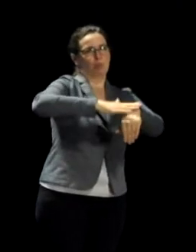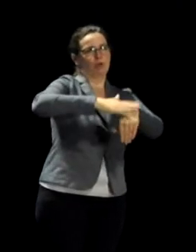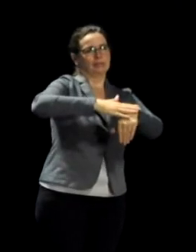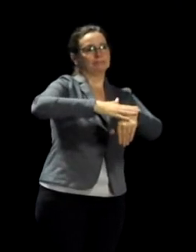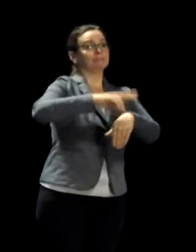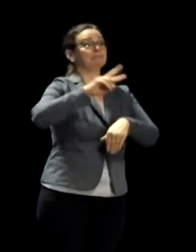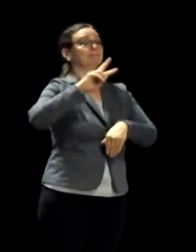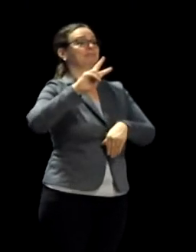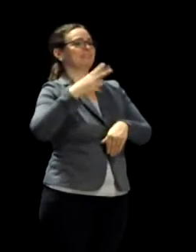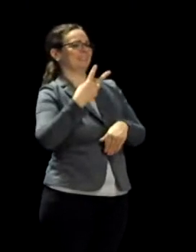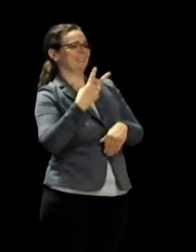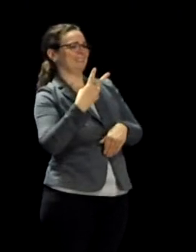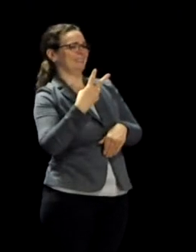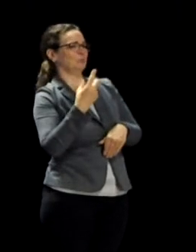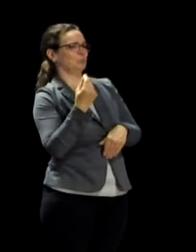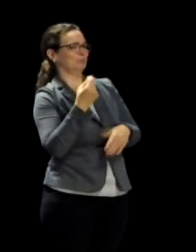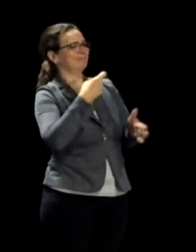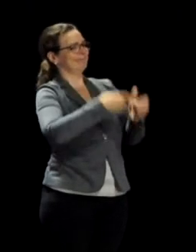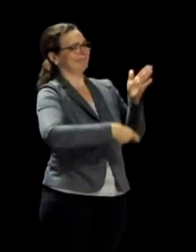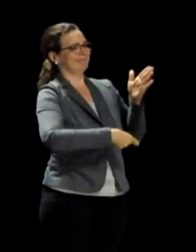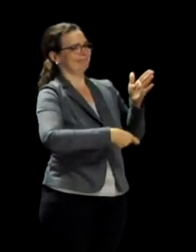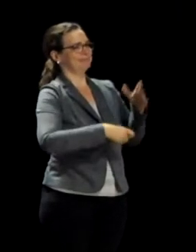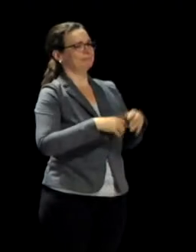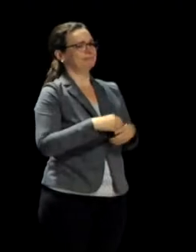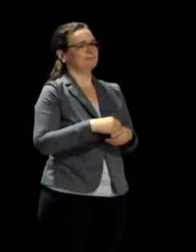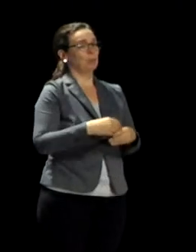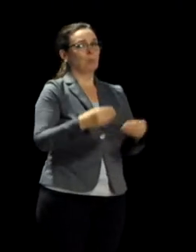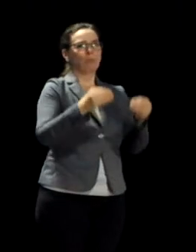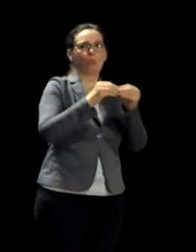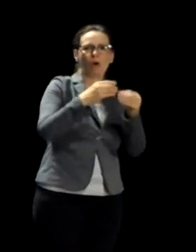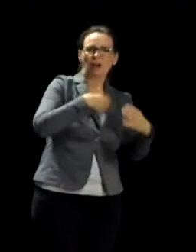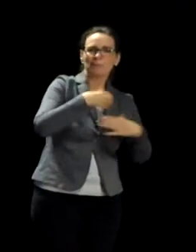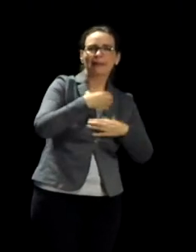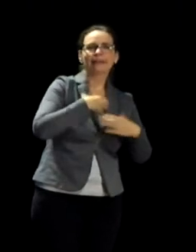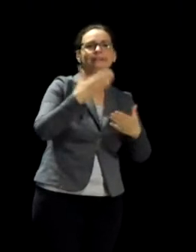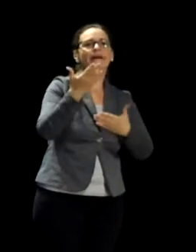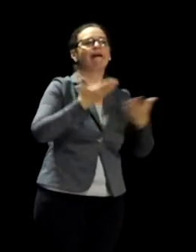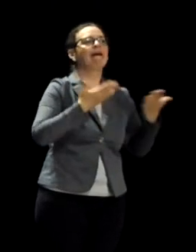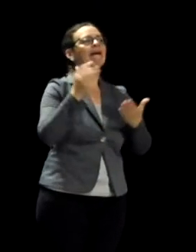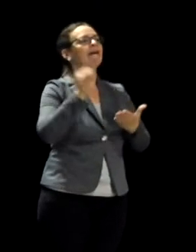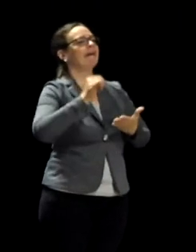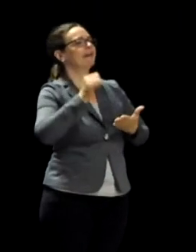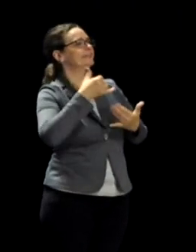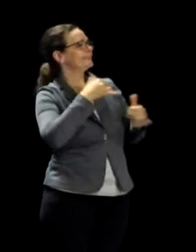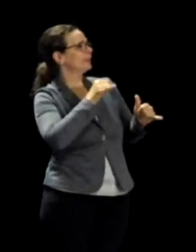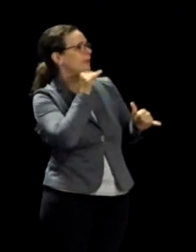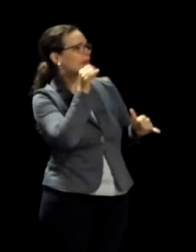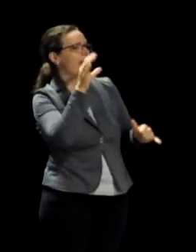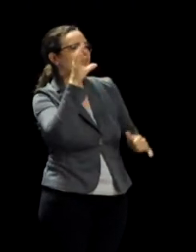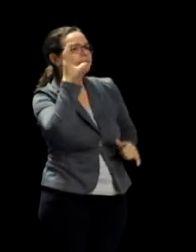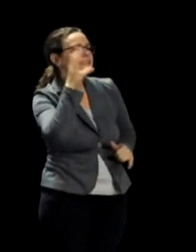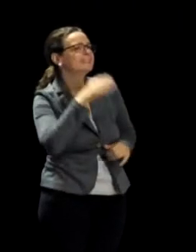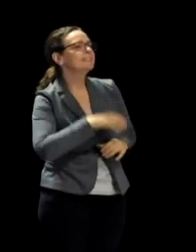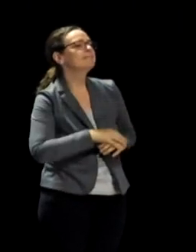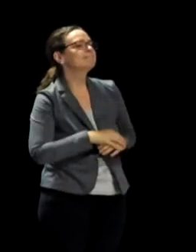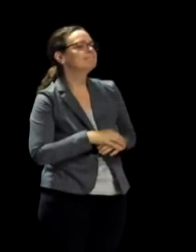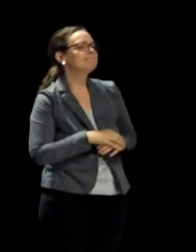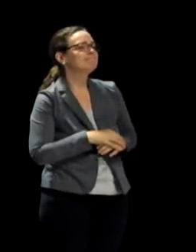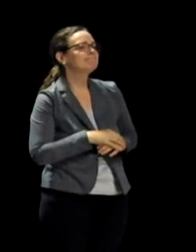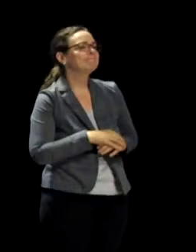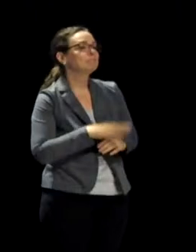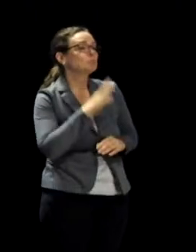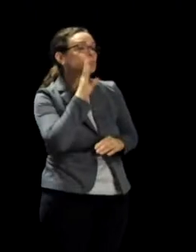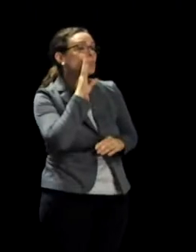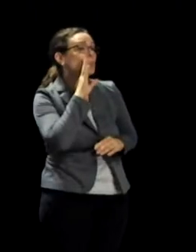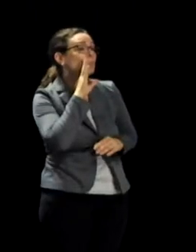I know at least one of them there was more complaints in. So we have a busy law department dealing with these